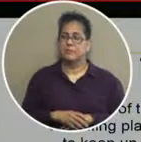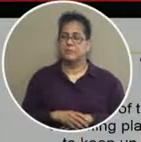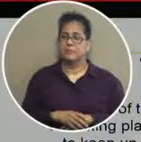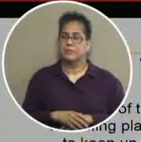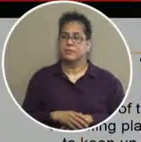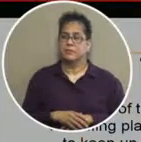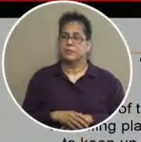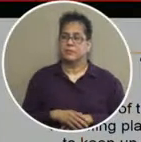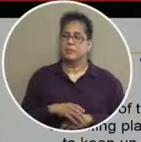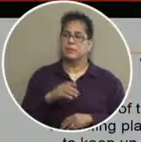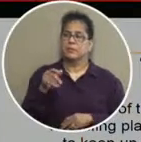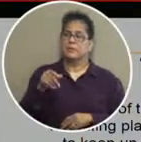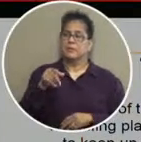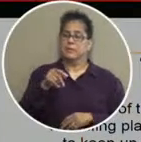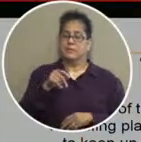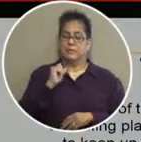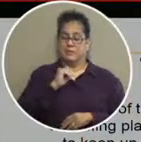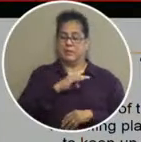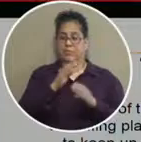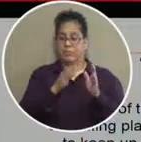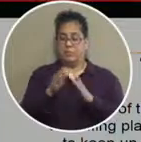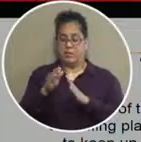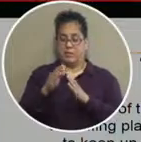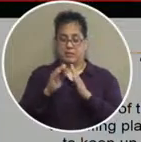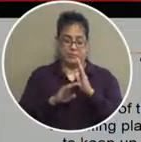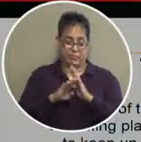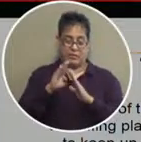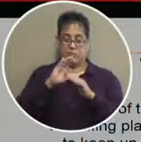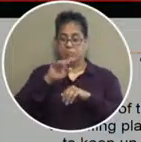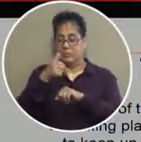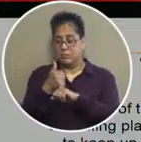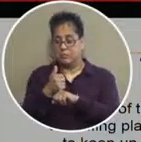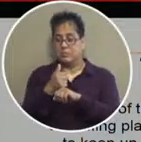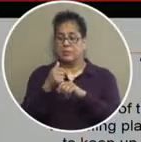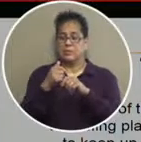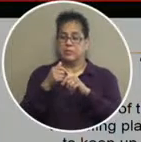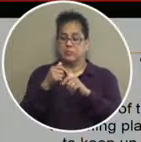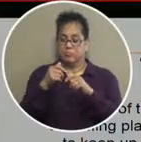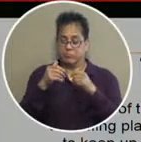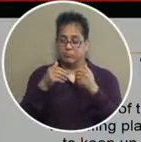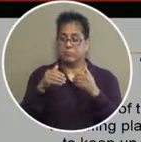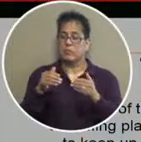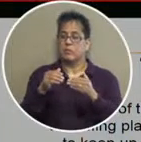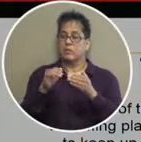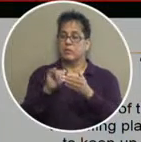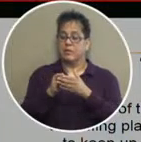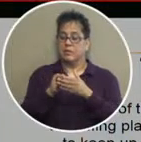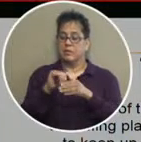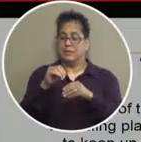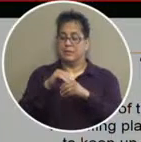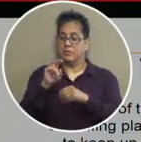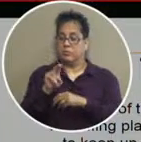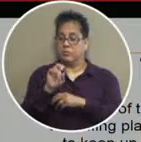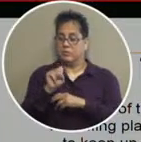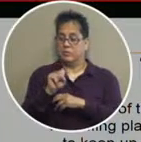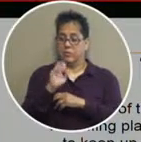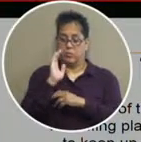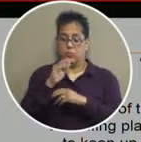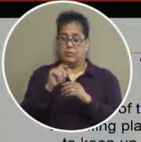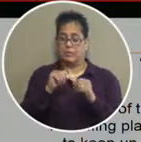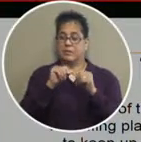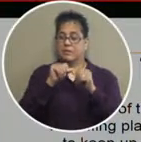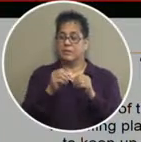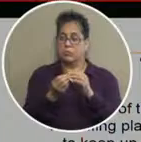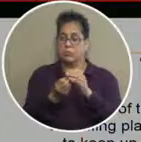So as I said, the staffing plan has been developed and implemented to increase the staffing levels and to prepare in the event of the caseload continues to